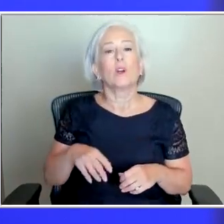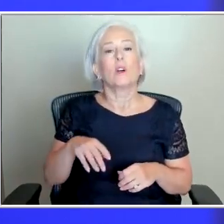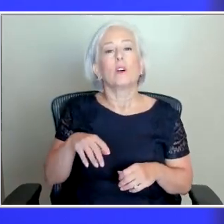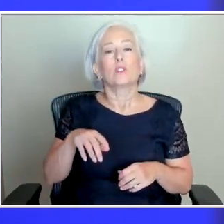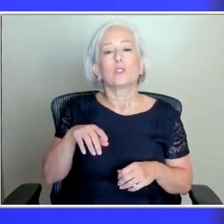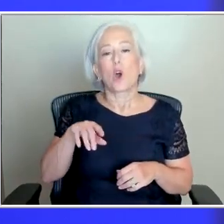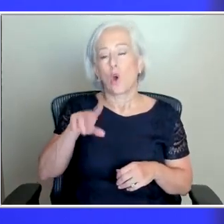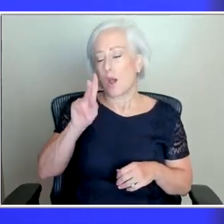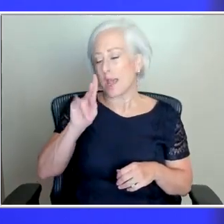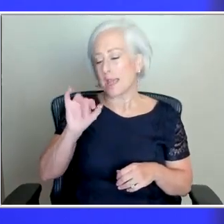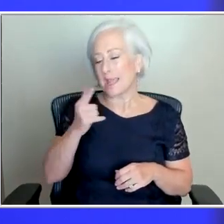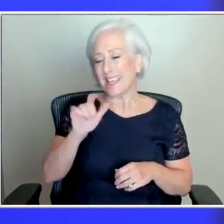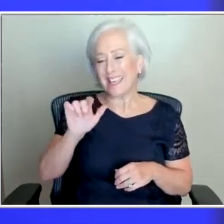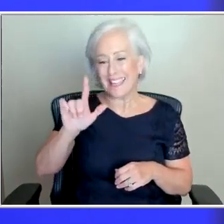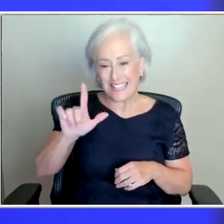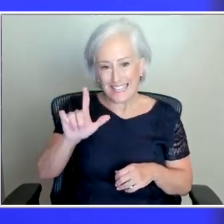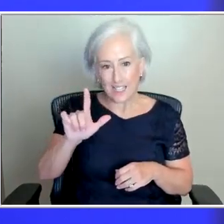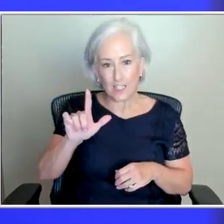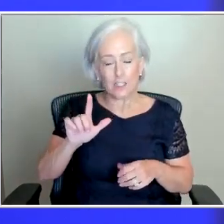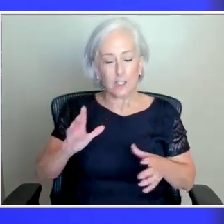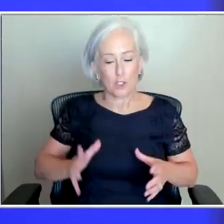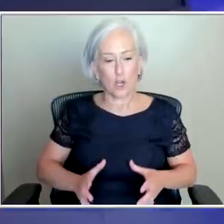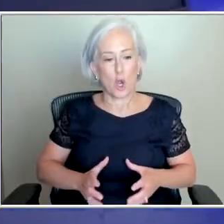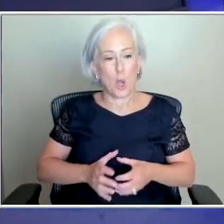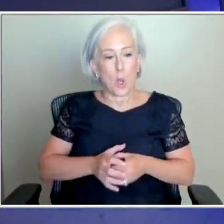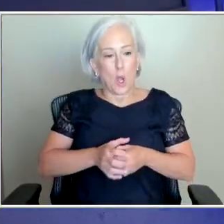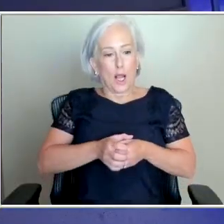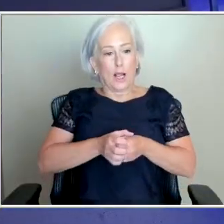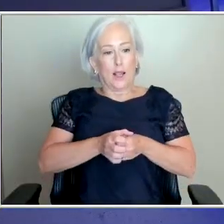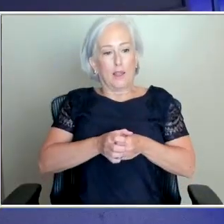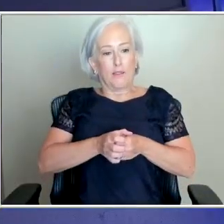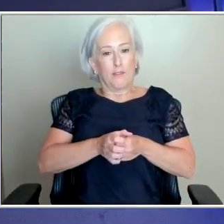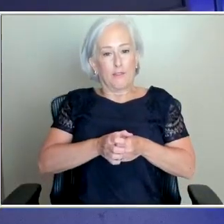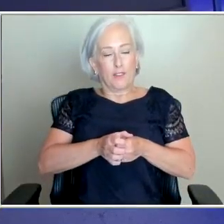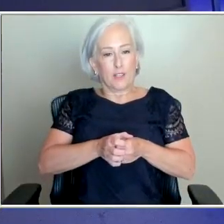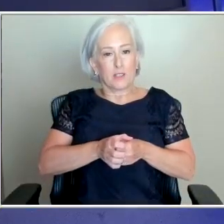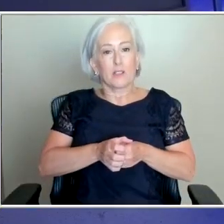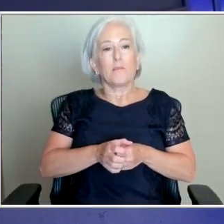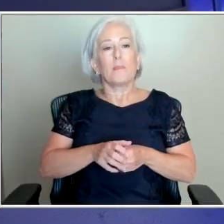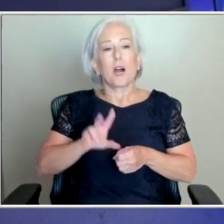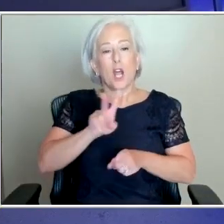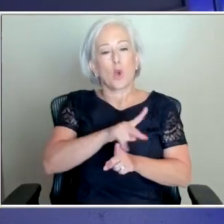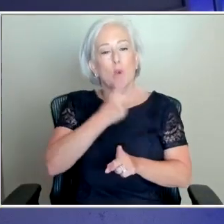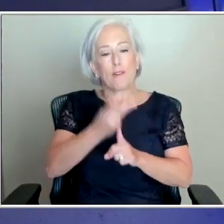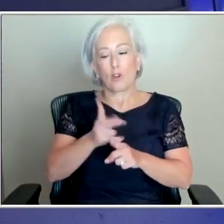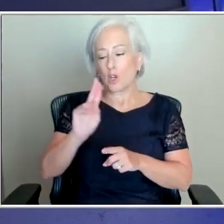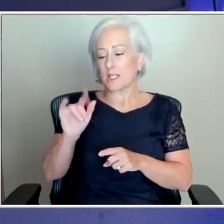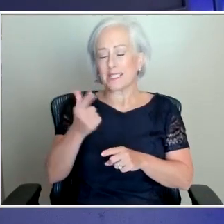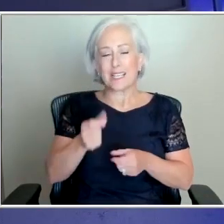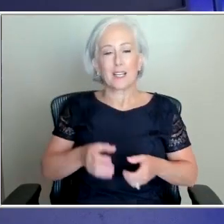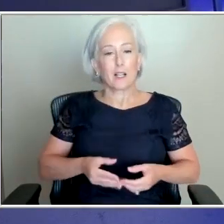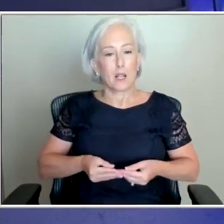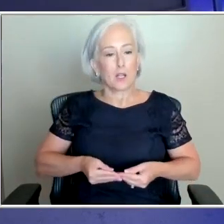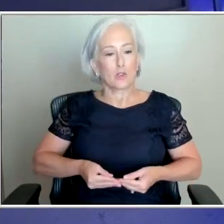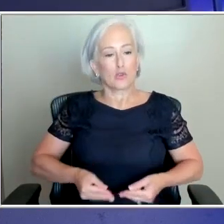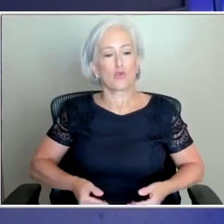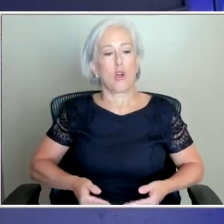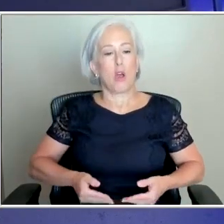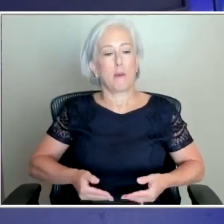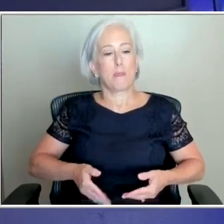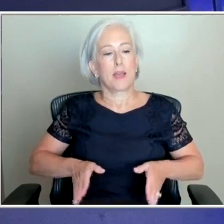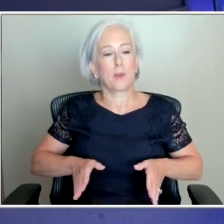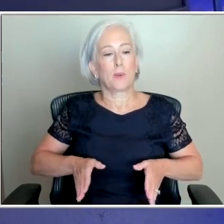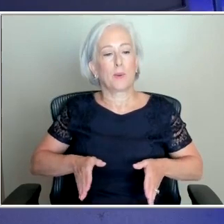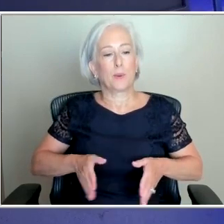It drops and opens. Oh, a real exercise. Yeah. Okay. Lynn says she can urinate